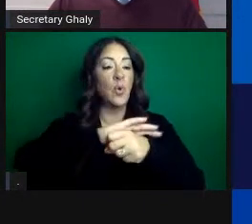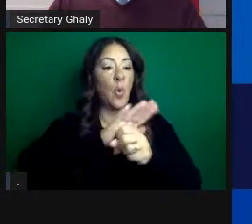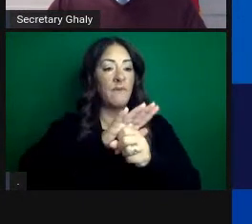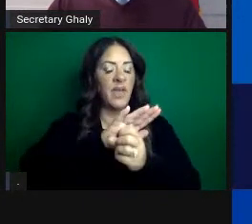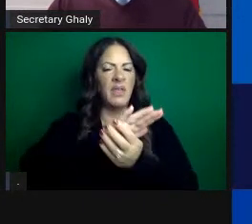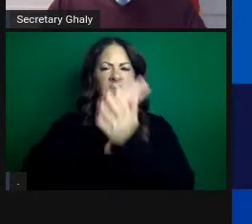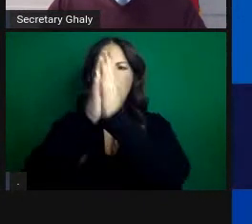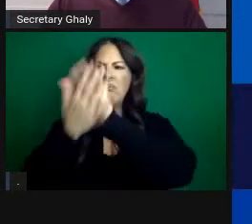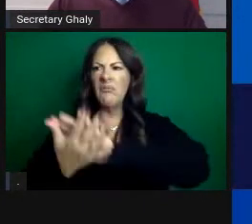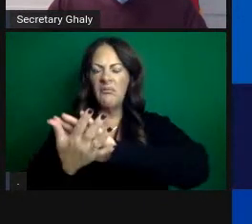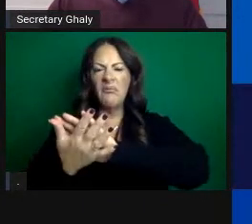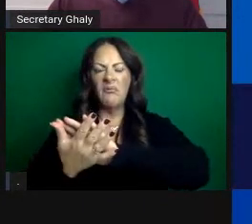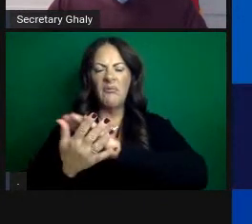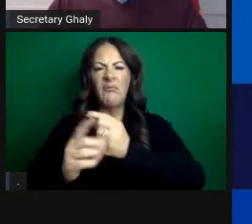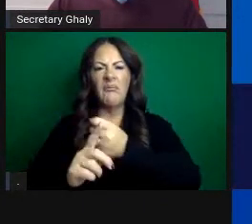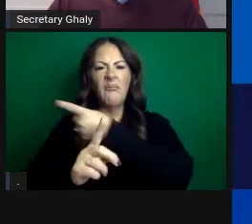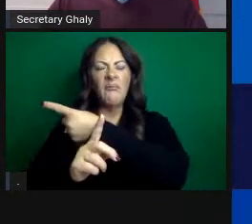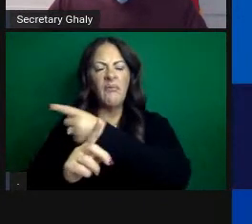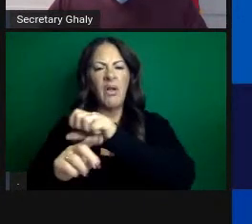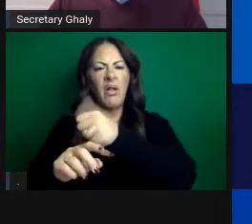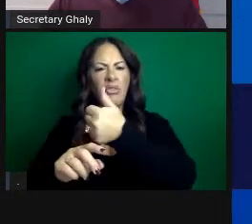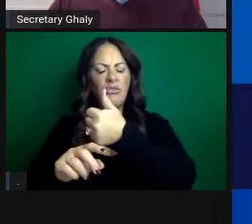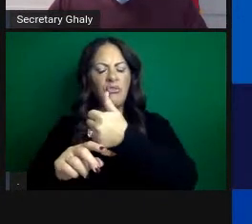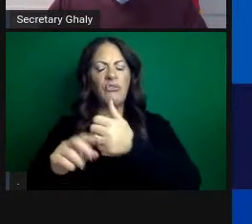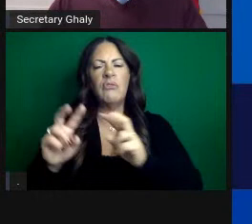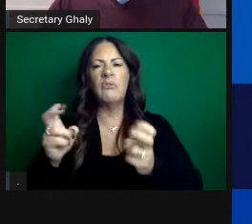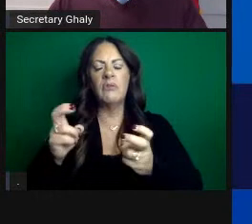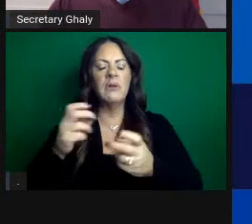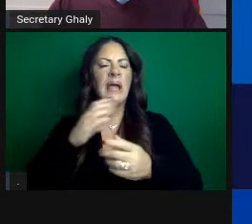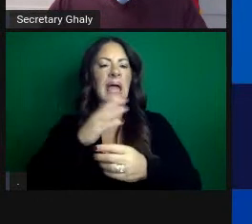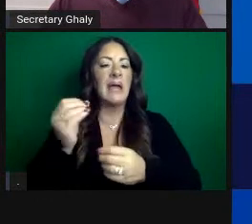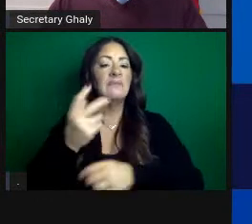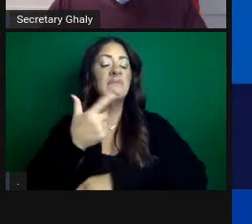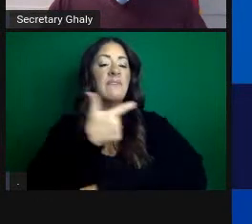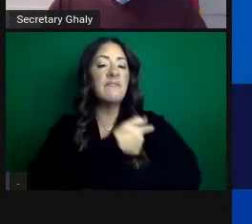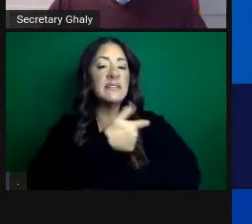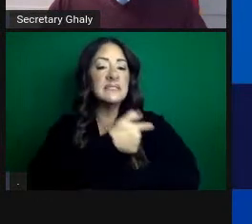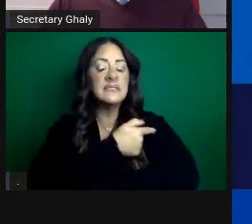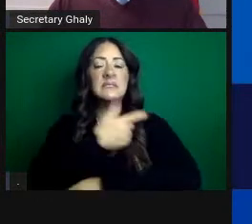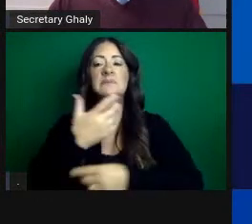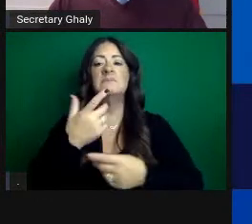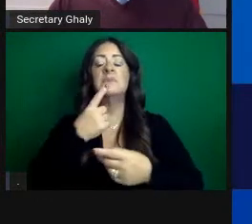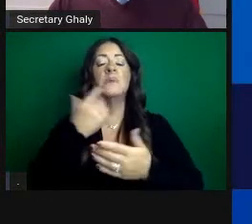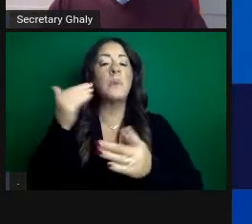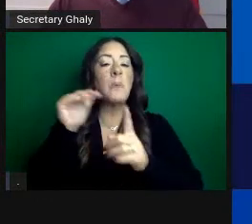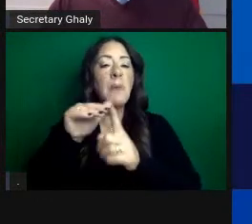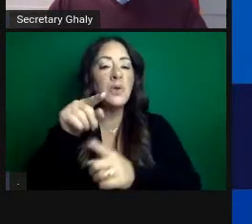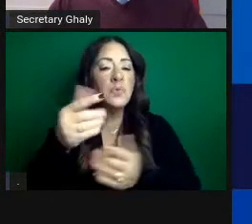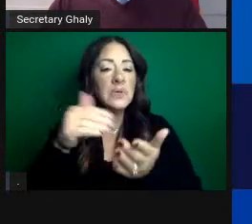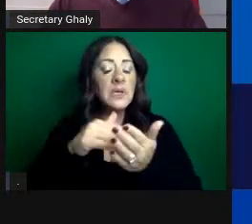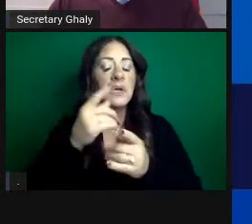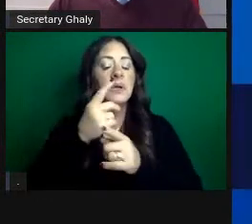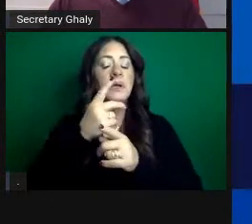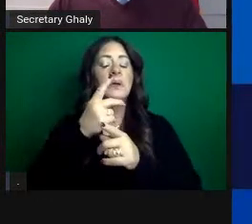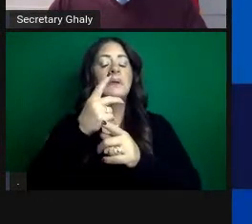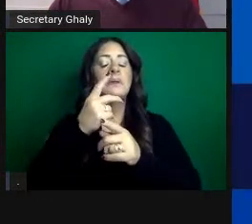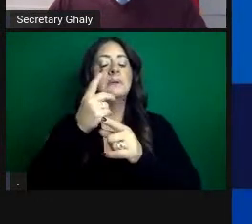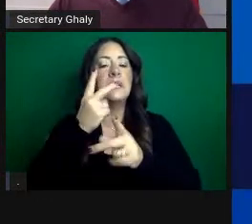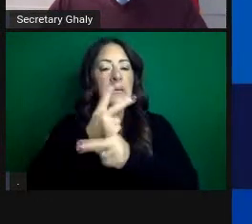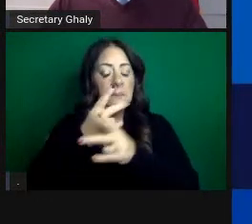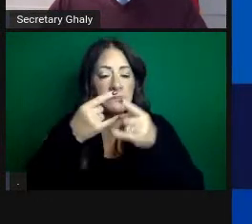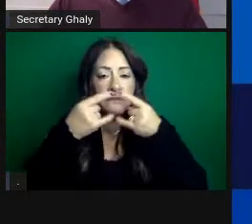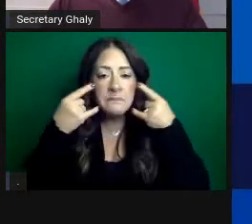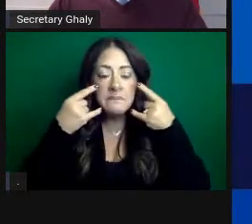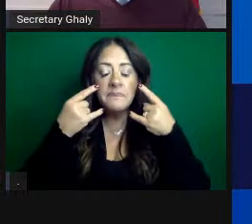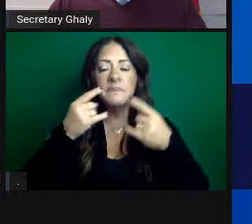projections, vaccines, a bit of a reminder of unmasking, and then close up with some